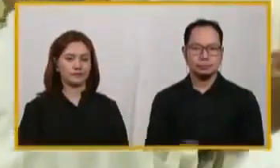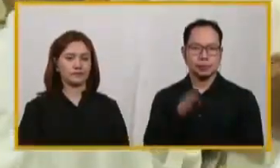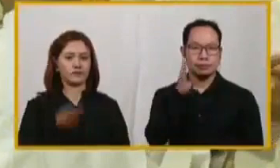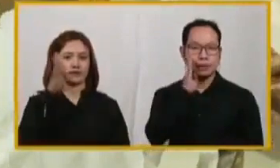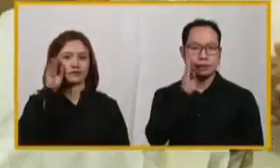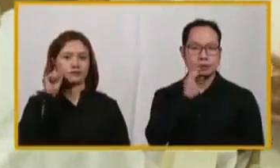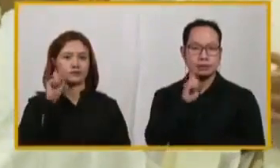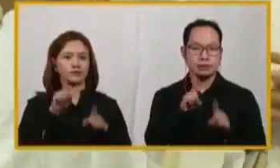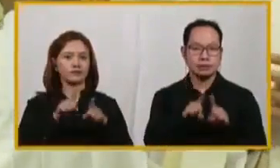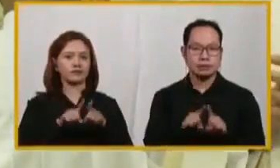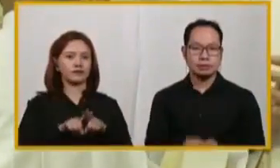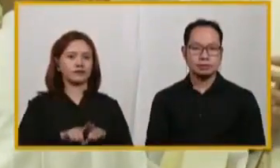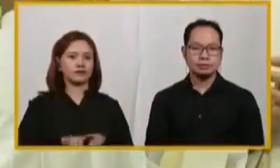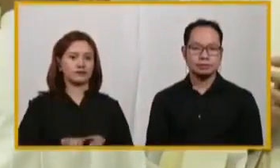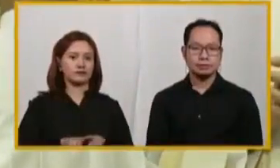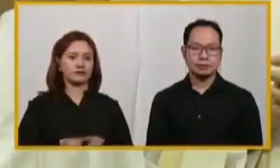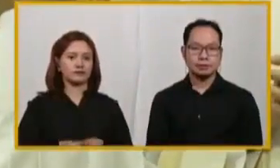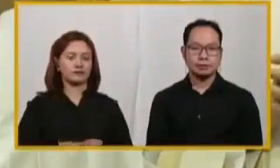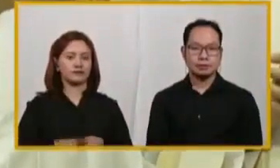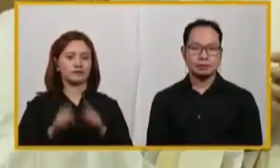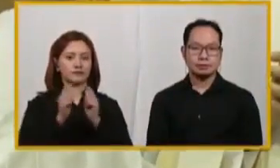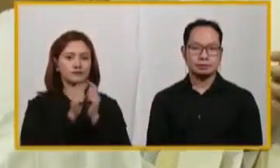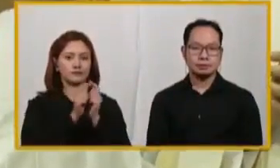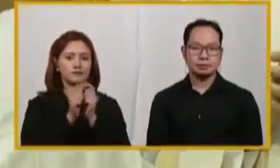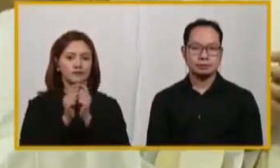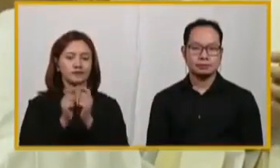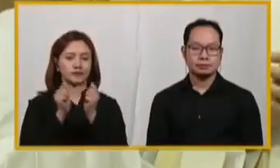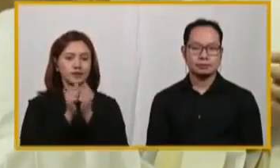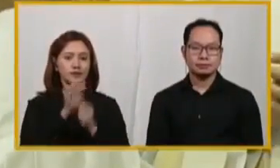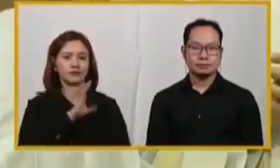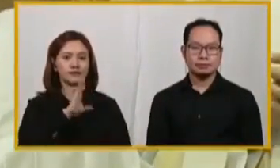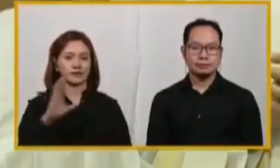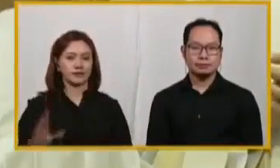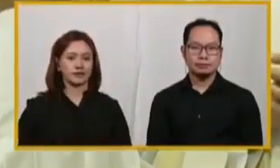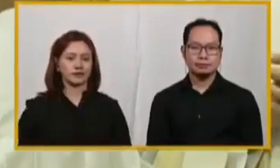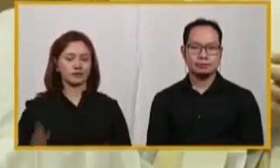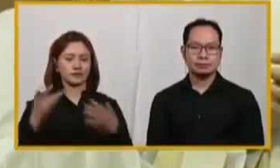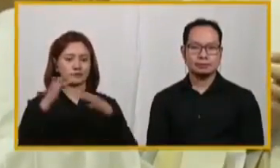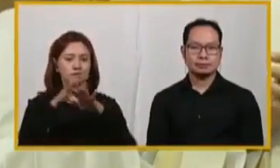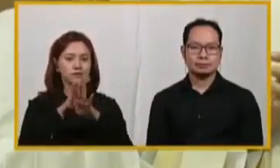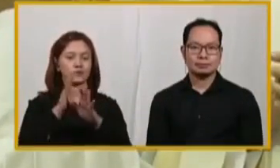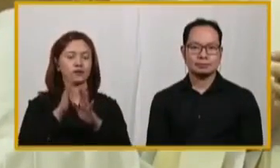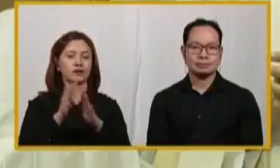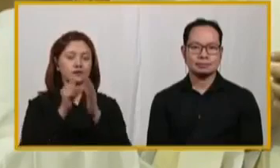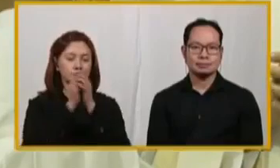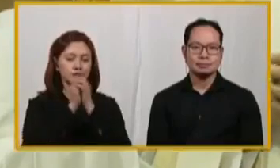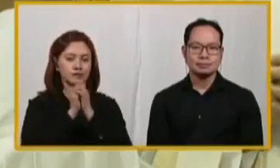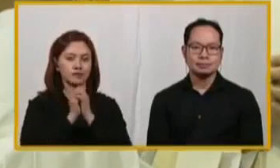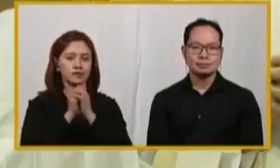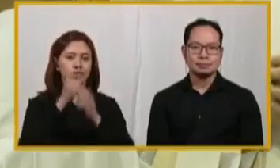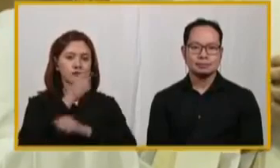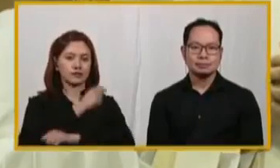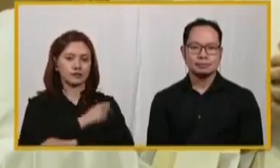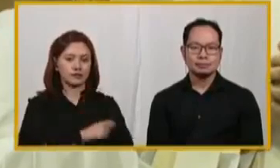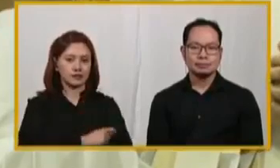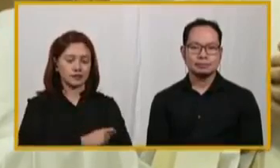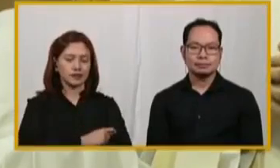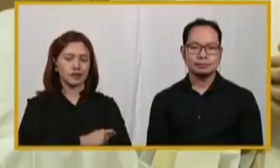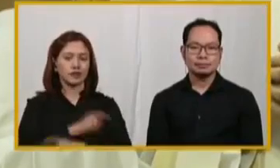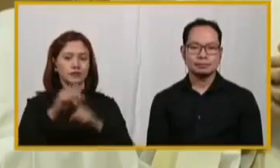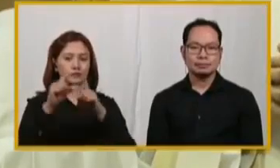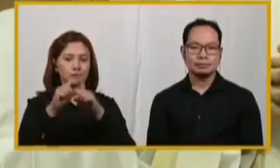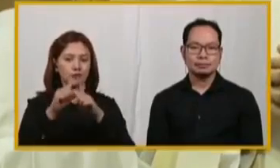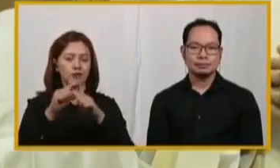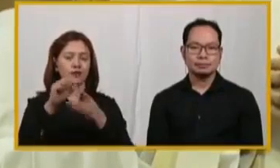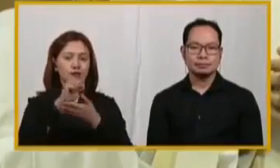Brothers and sisters, together with Christ, who gathers us to worship at the table of his word and